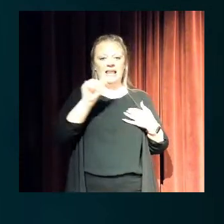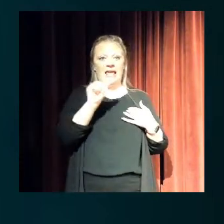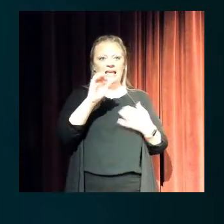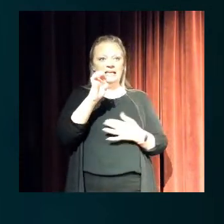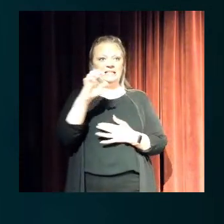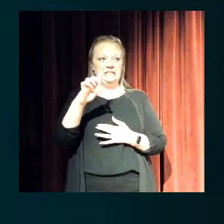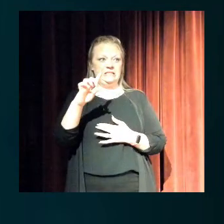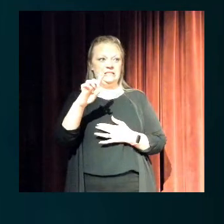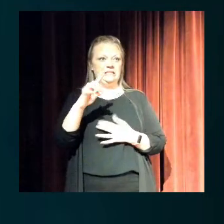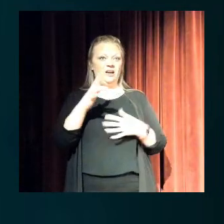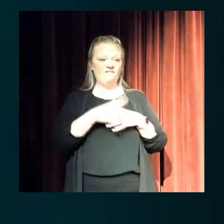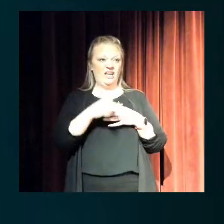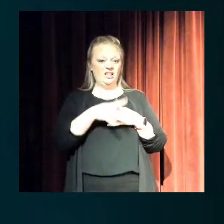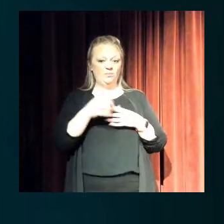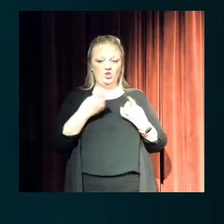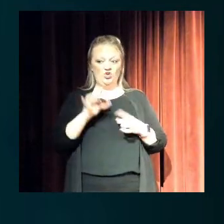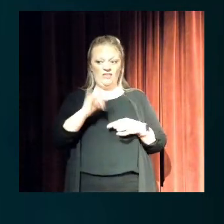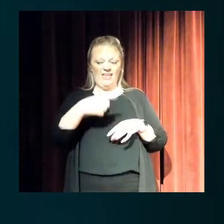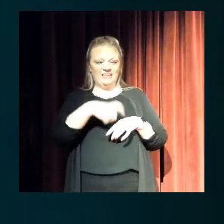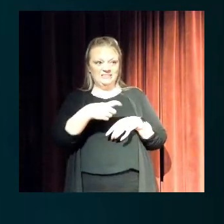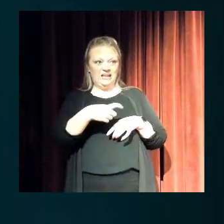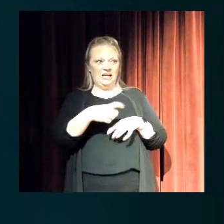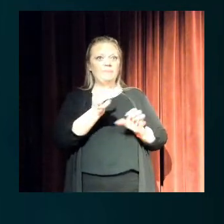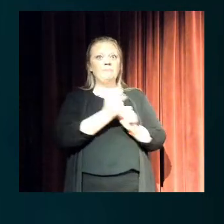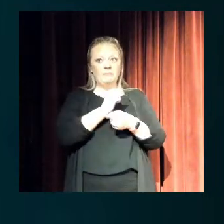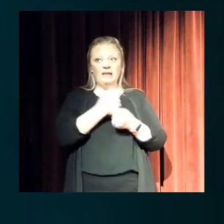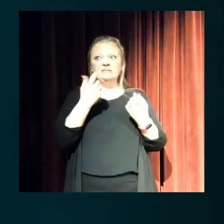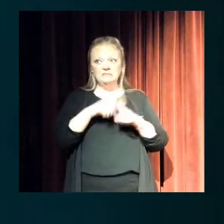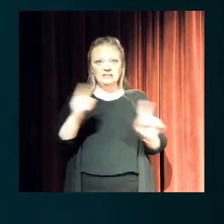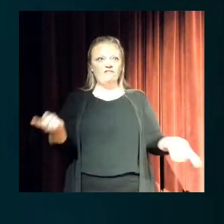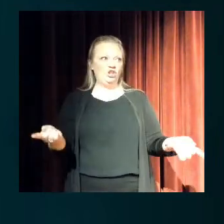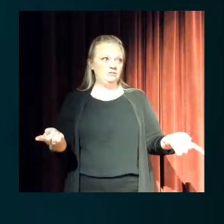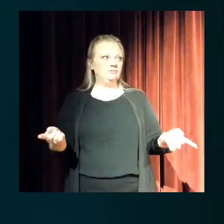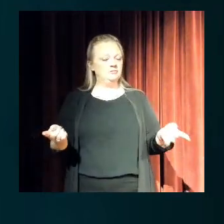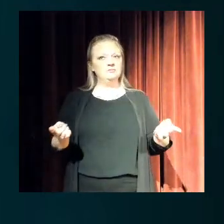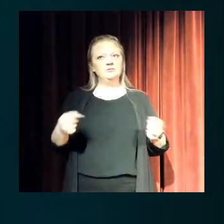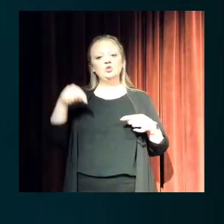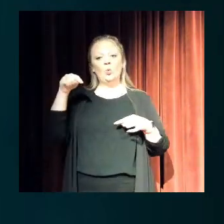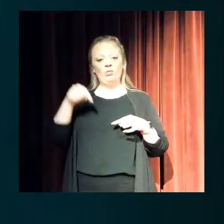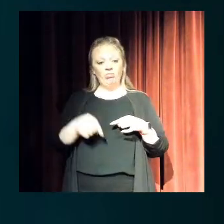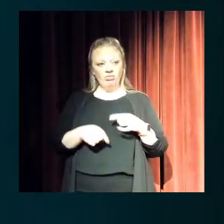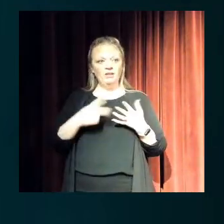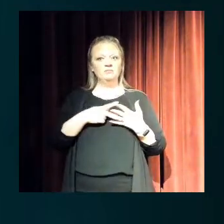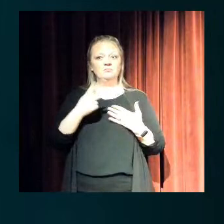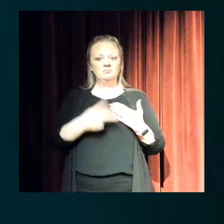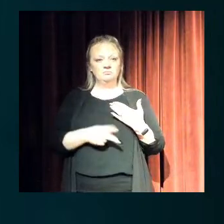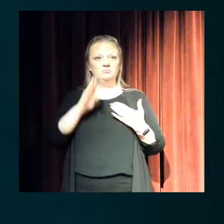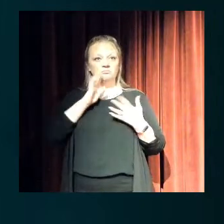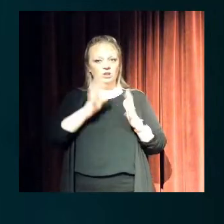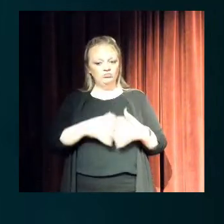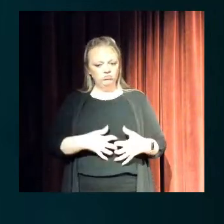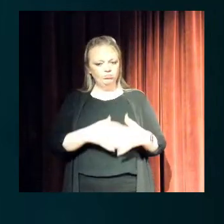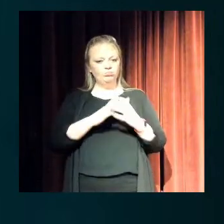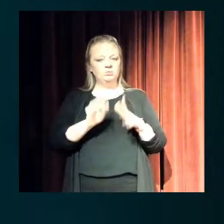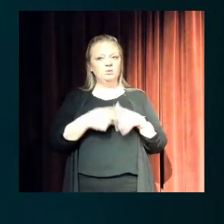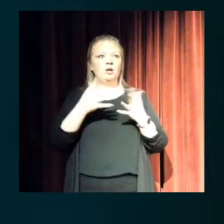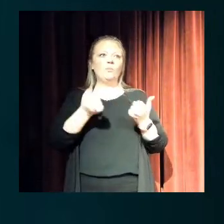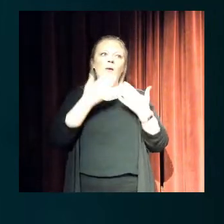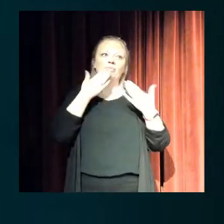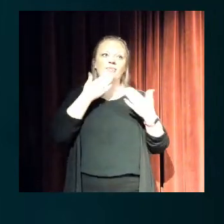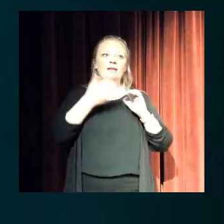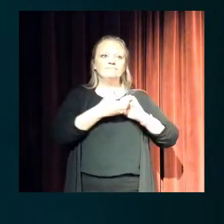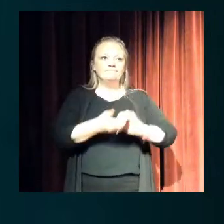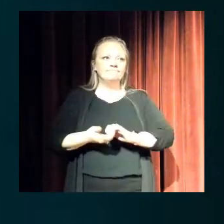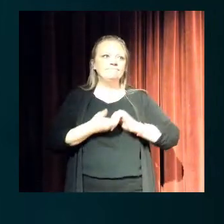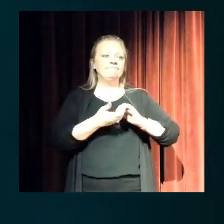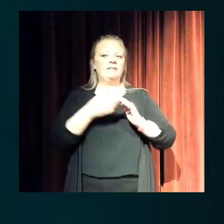unit available in those seconds could make all the difference. This initiative is taking shape, but I want to thank my colleagues at the